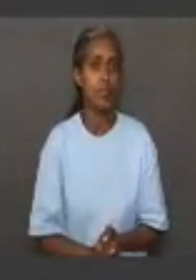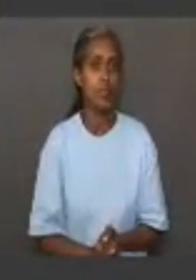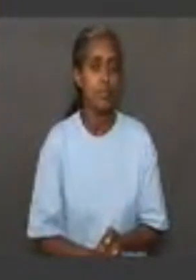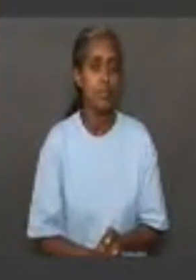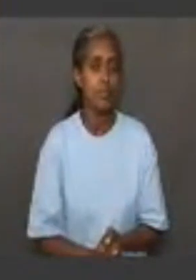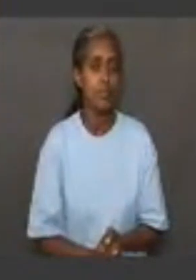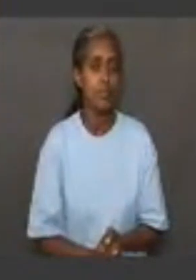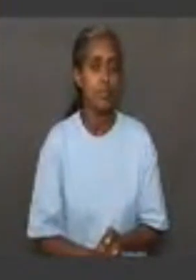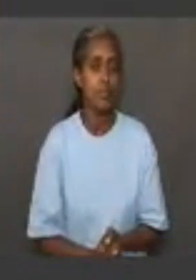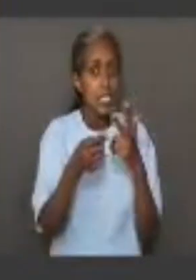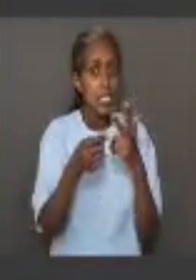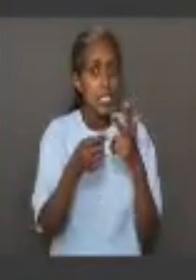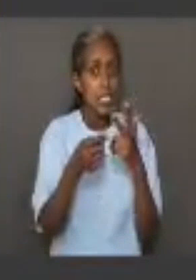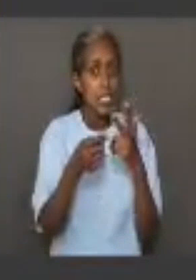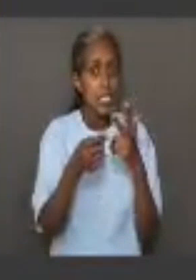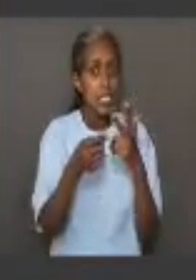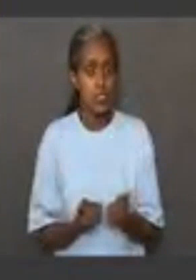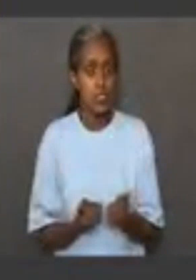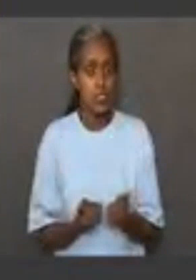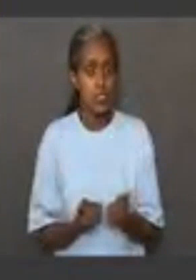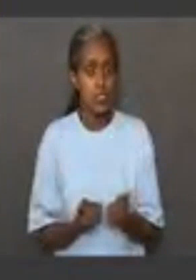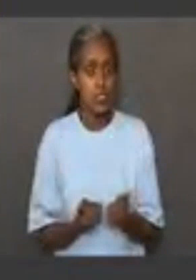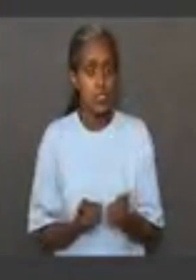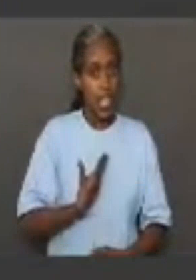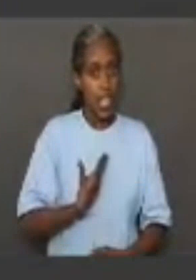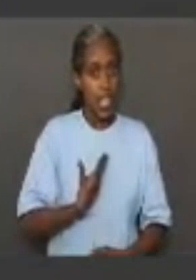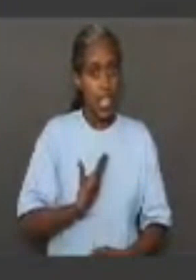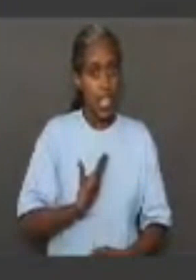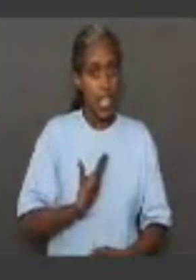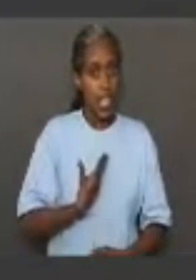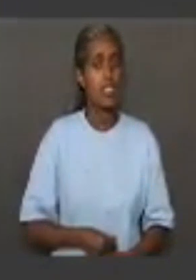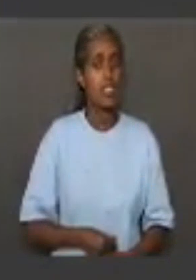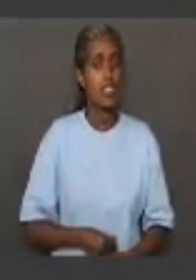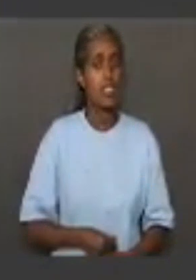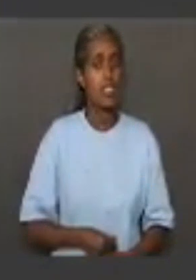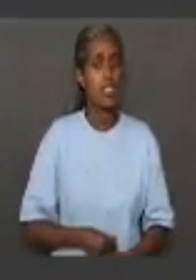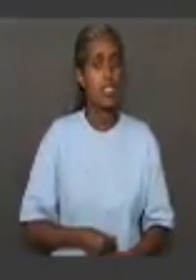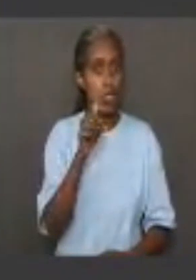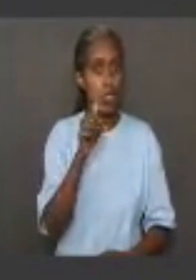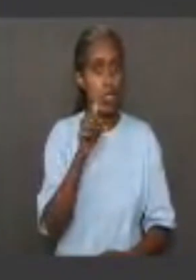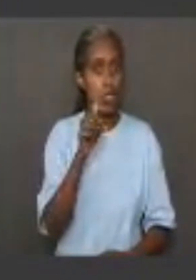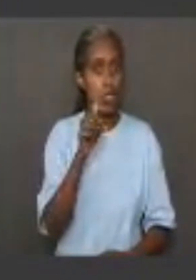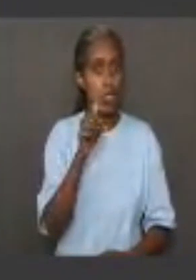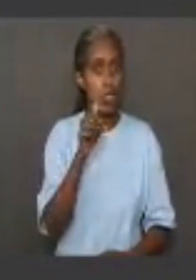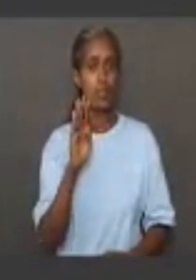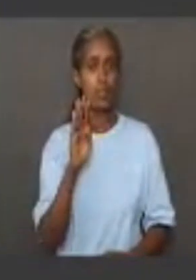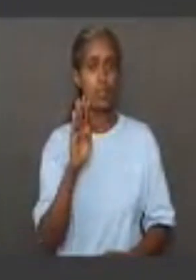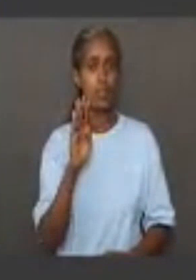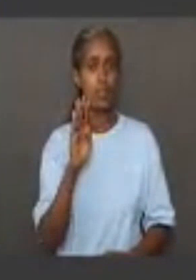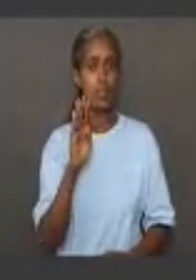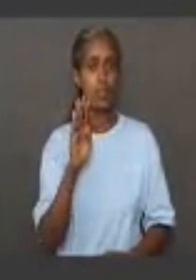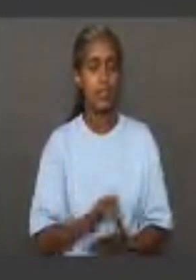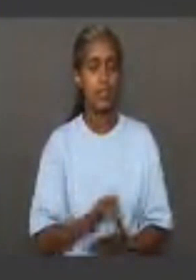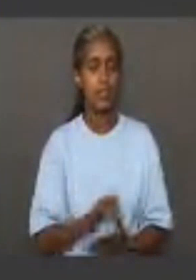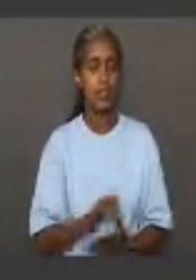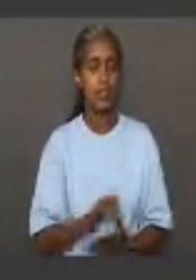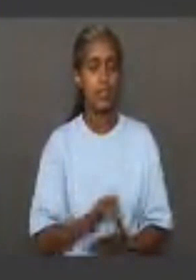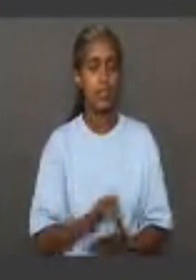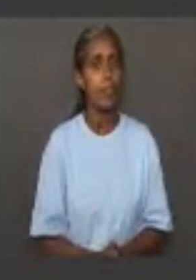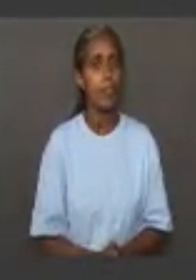third region has elements that are in both A and B.